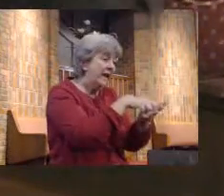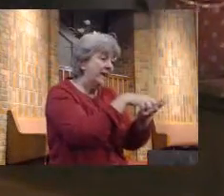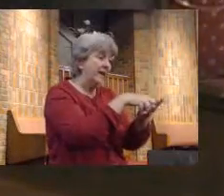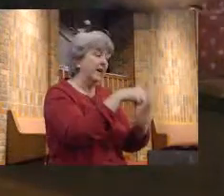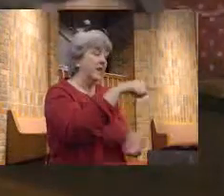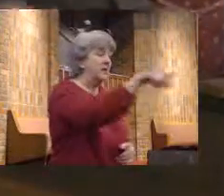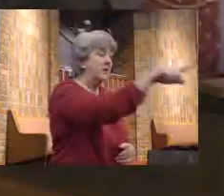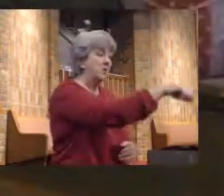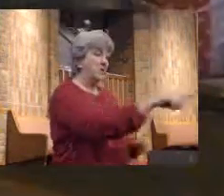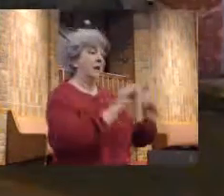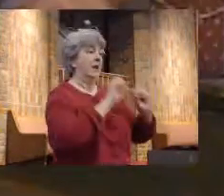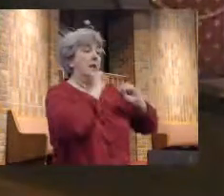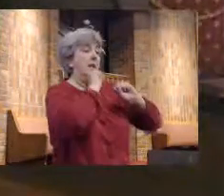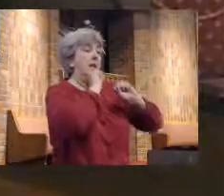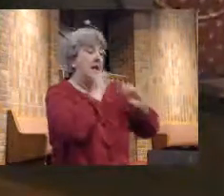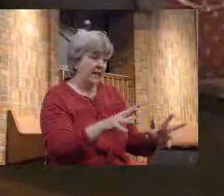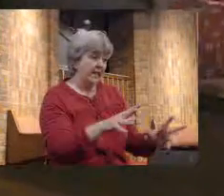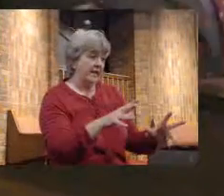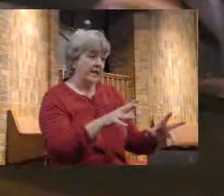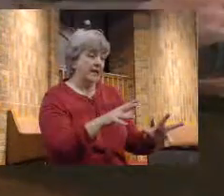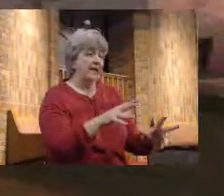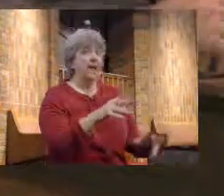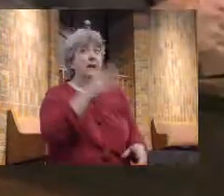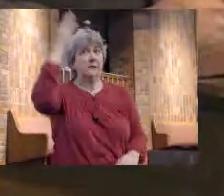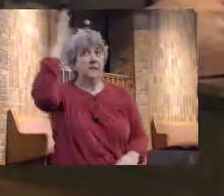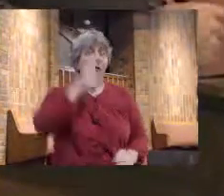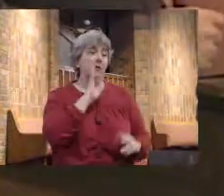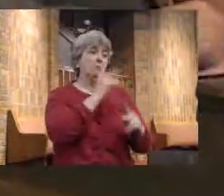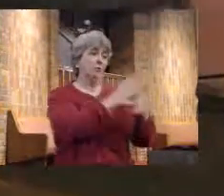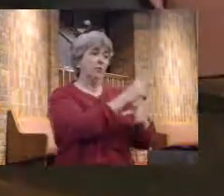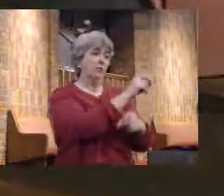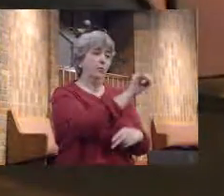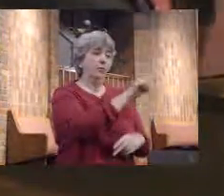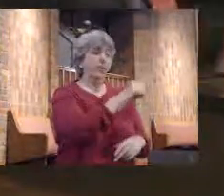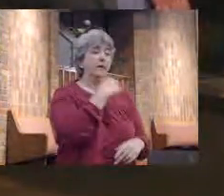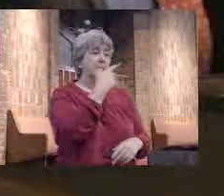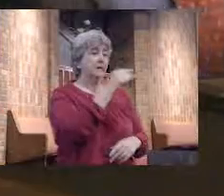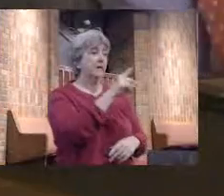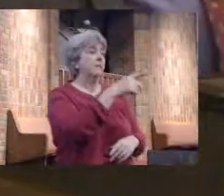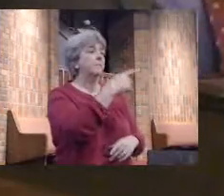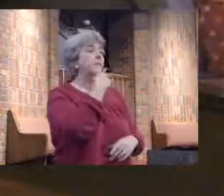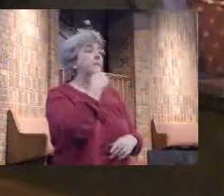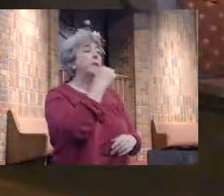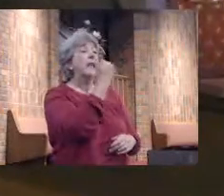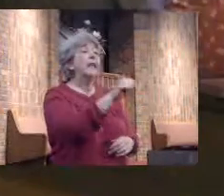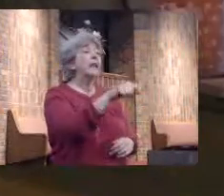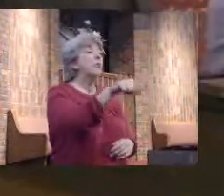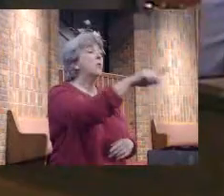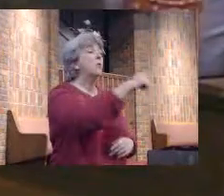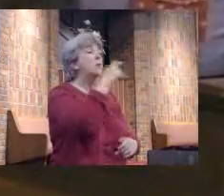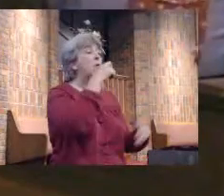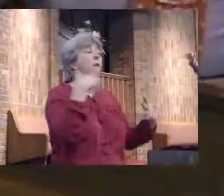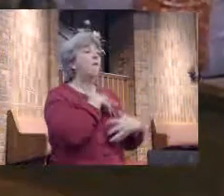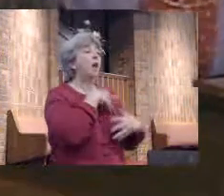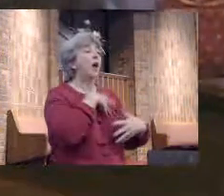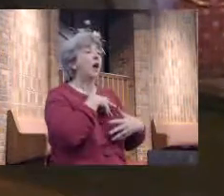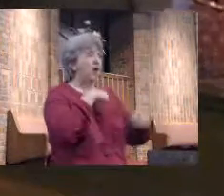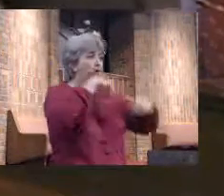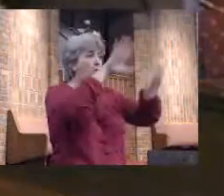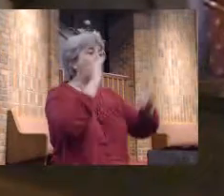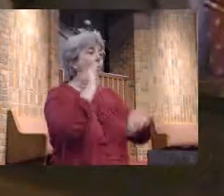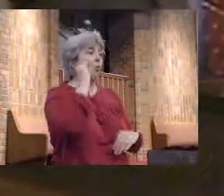do nothing. I'm going to provide for you." So he tells Gideon, "Send everybody home who's afraid." 2/3 of the people